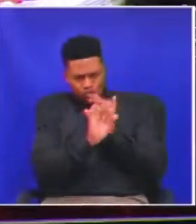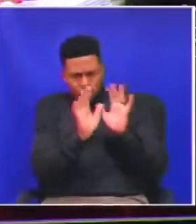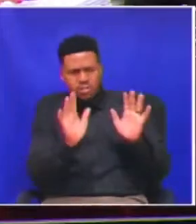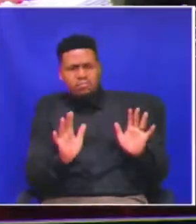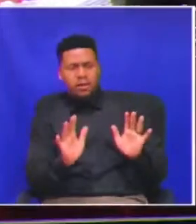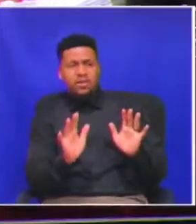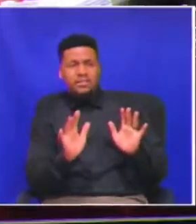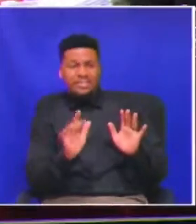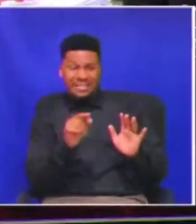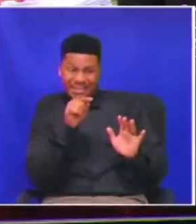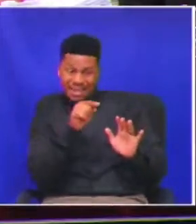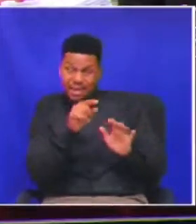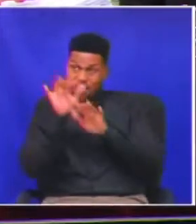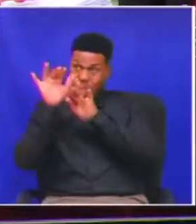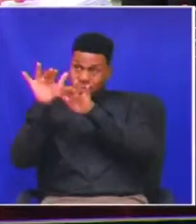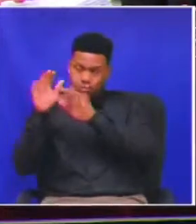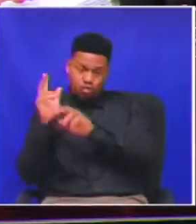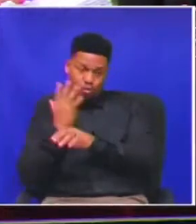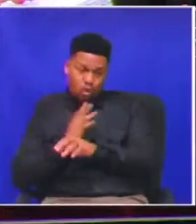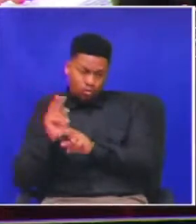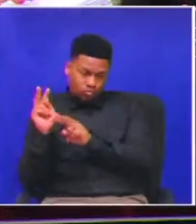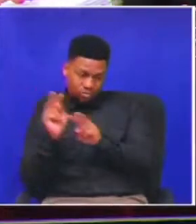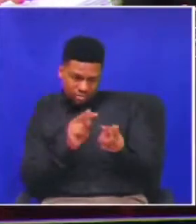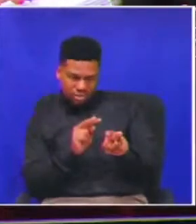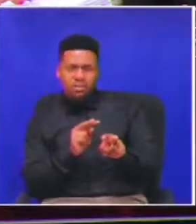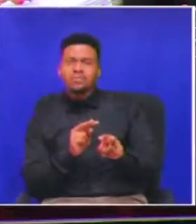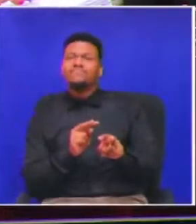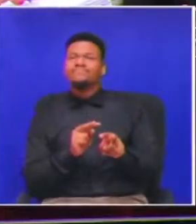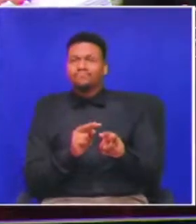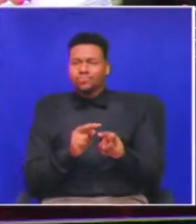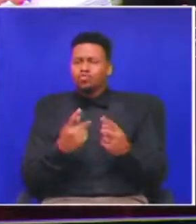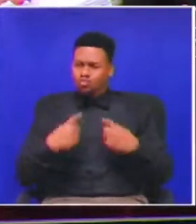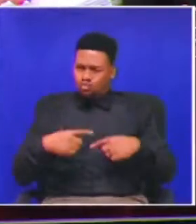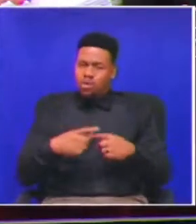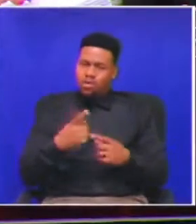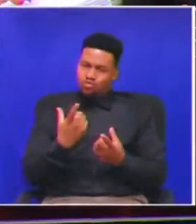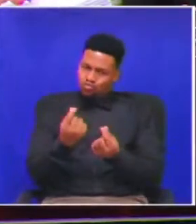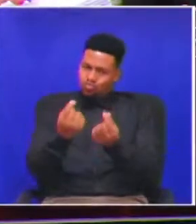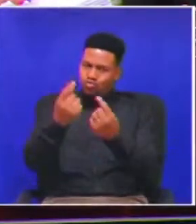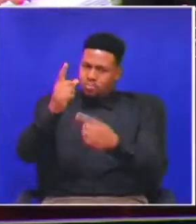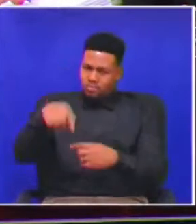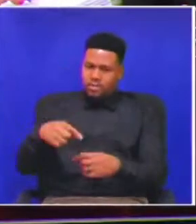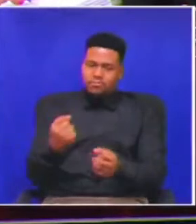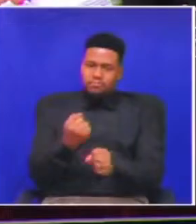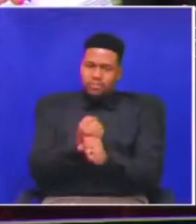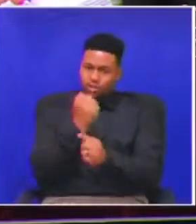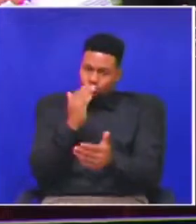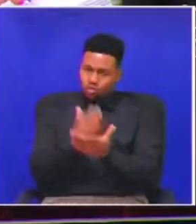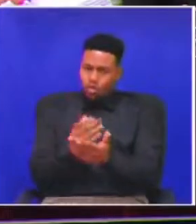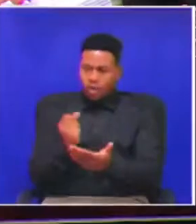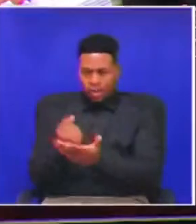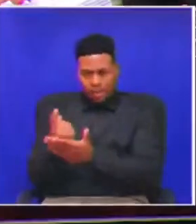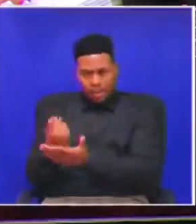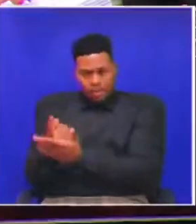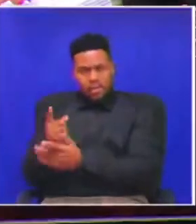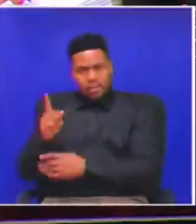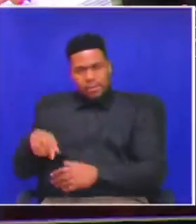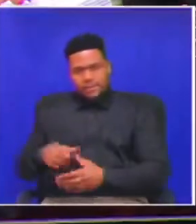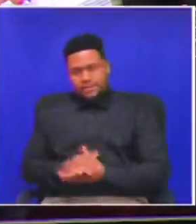require is something that we should heed and ensure that it happens. Thank you, Honorable